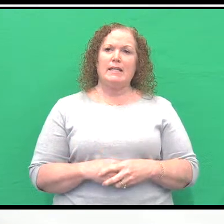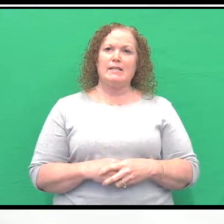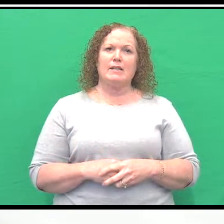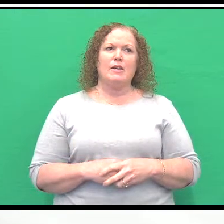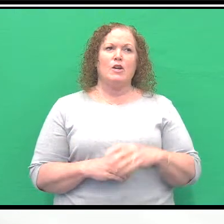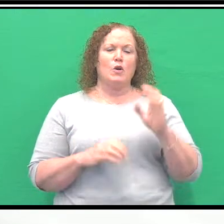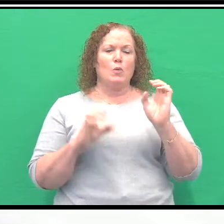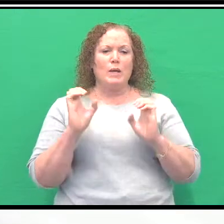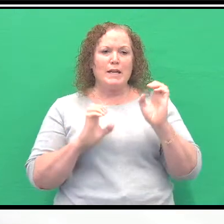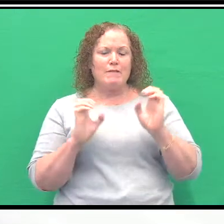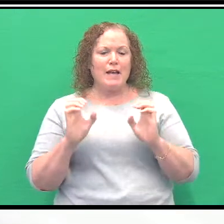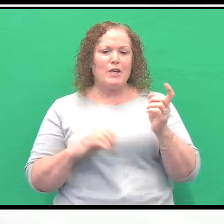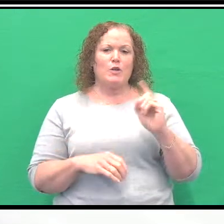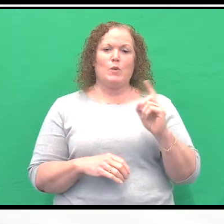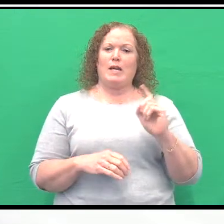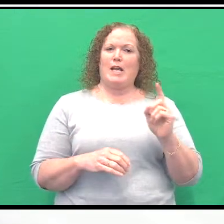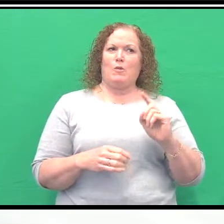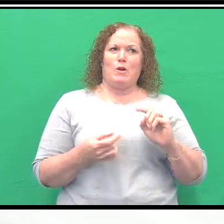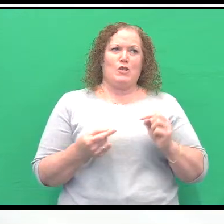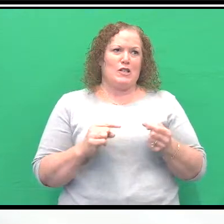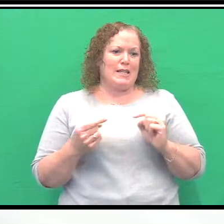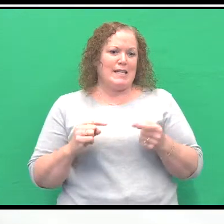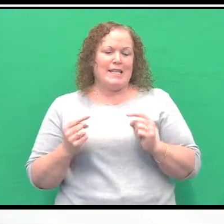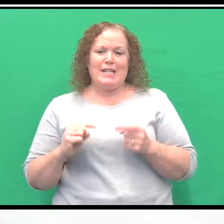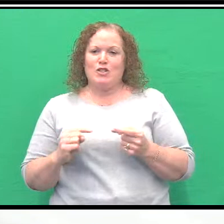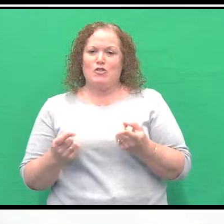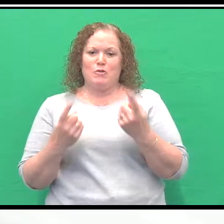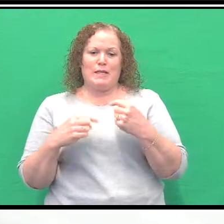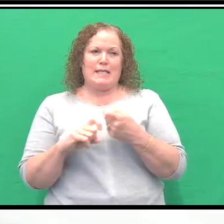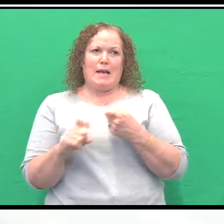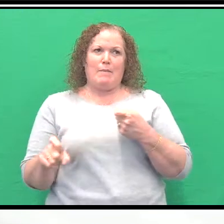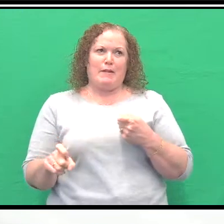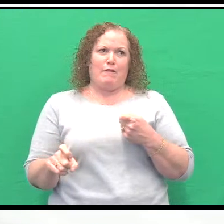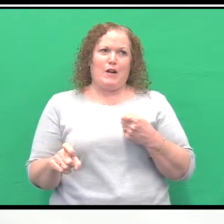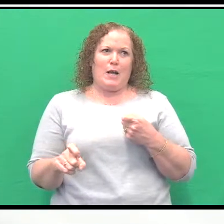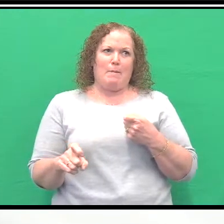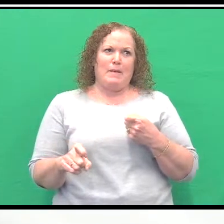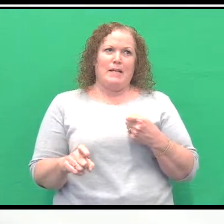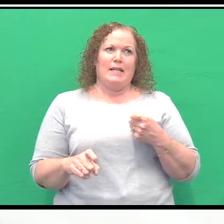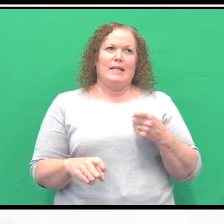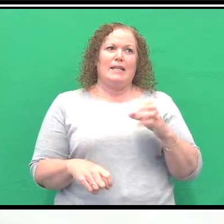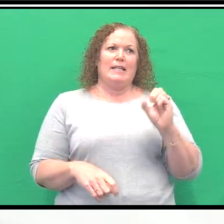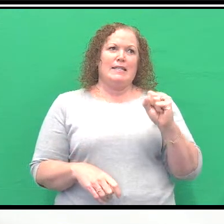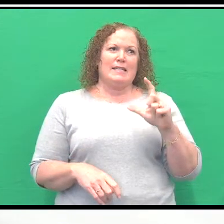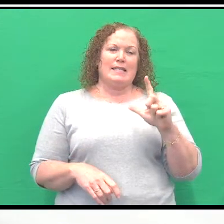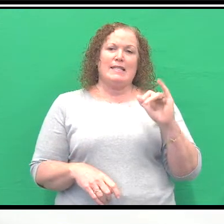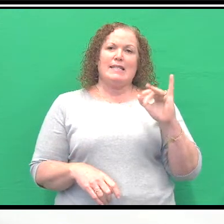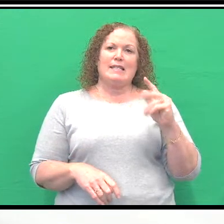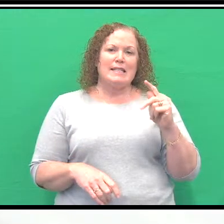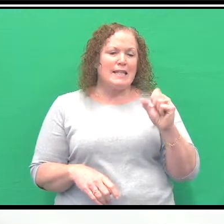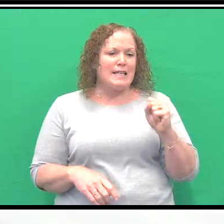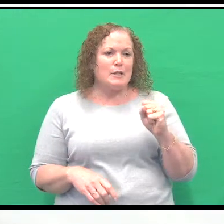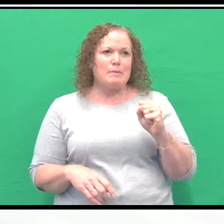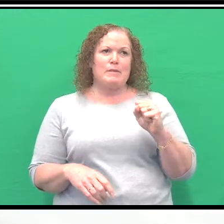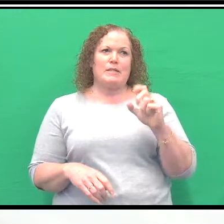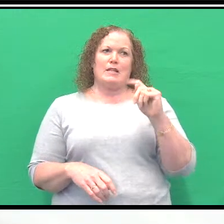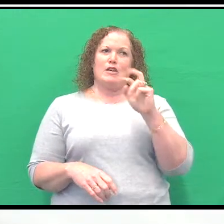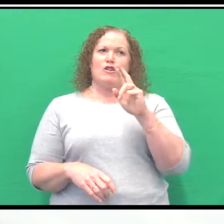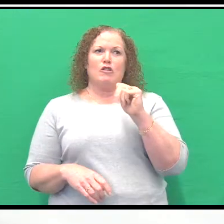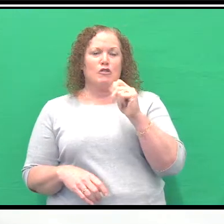injuries coming from. Is it slips, trips, and falls? That's really the big one right now. People are slipping and tripping and falling on stuff. Are they,